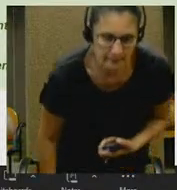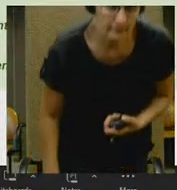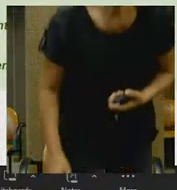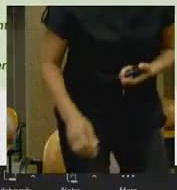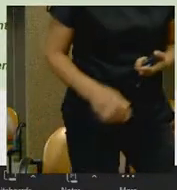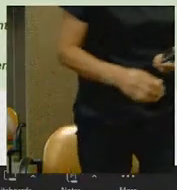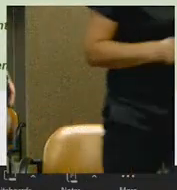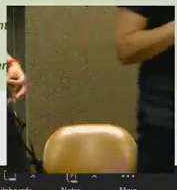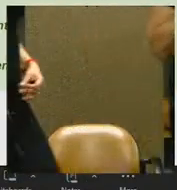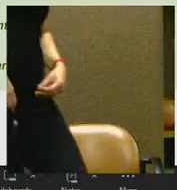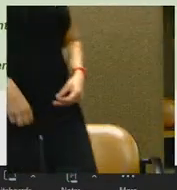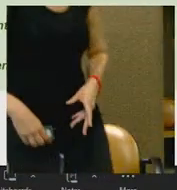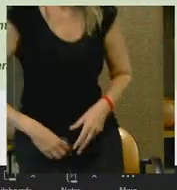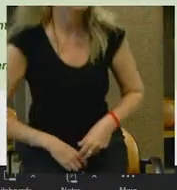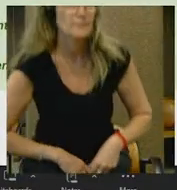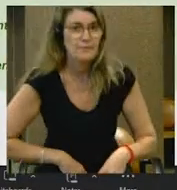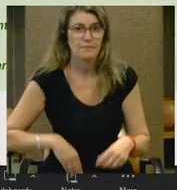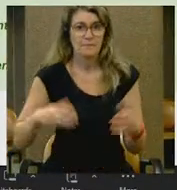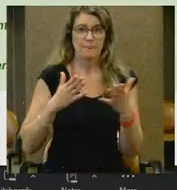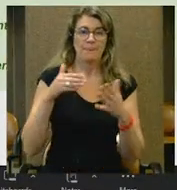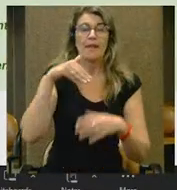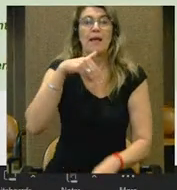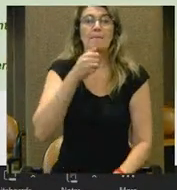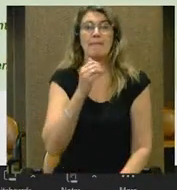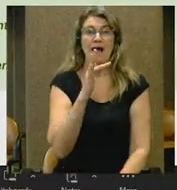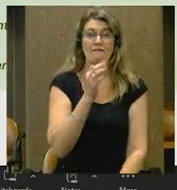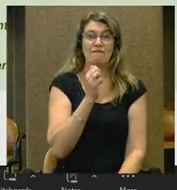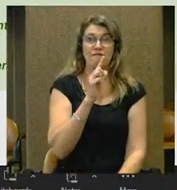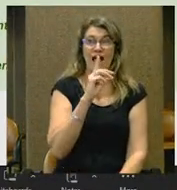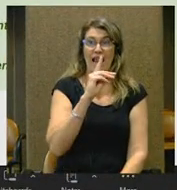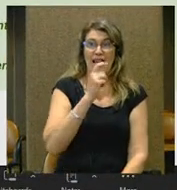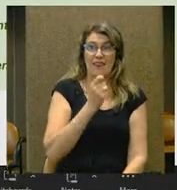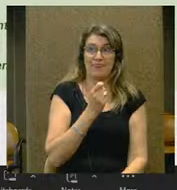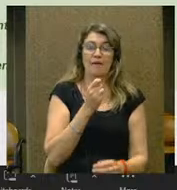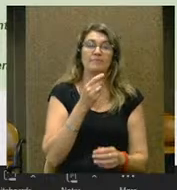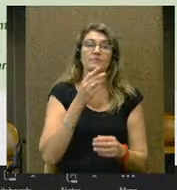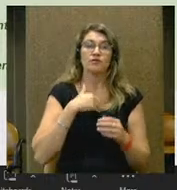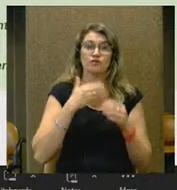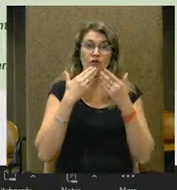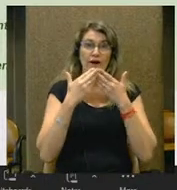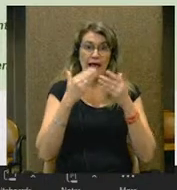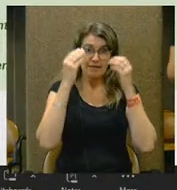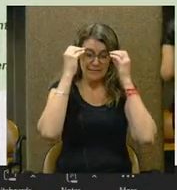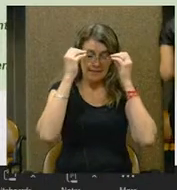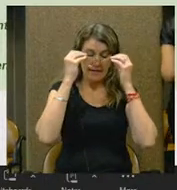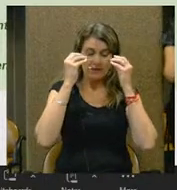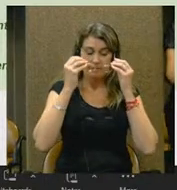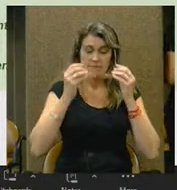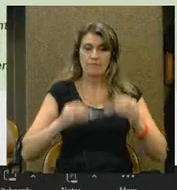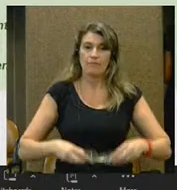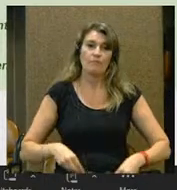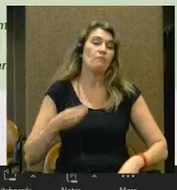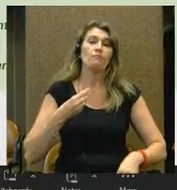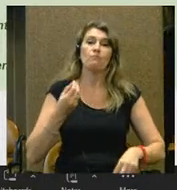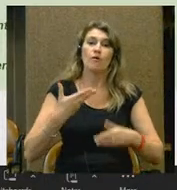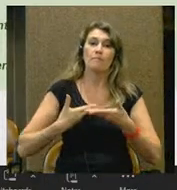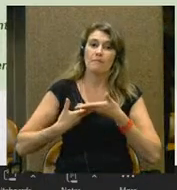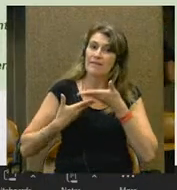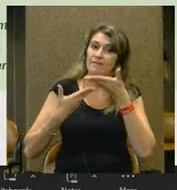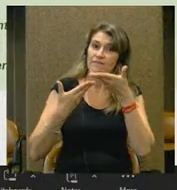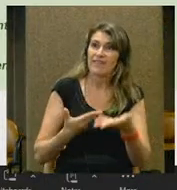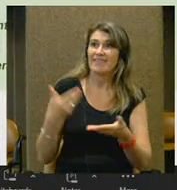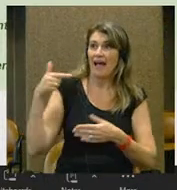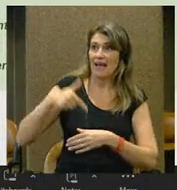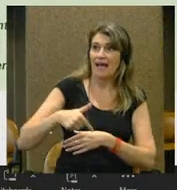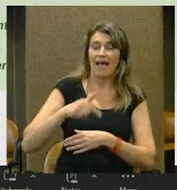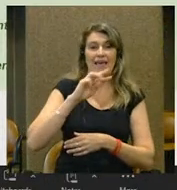Hello, everybody. I'm Mafalda Pardal. I'm a researcher at RAND. I also wish to thank you